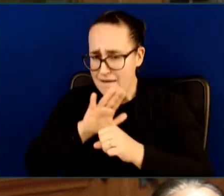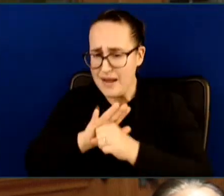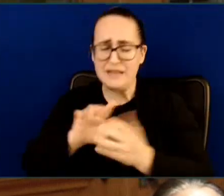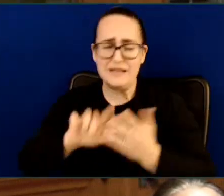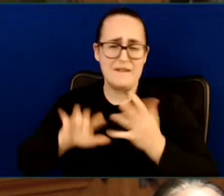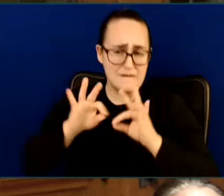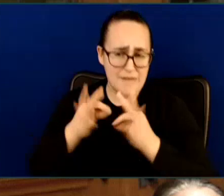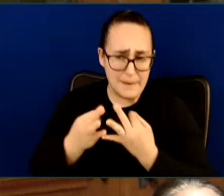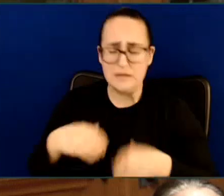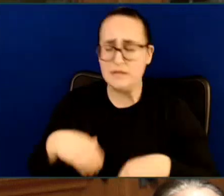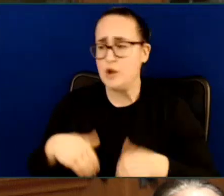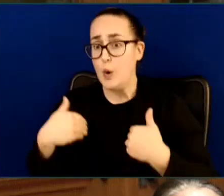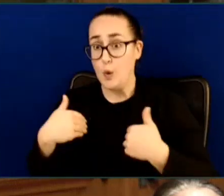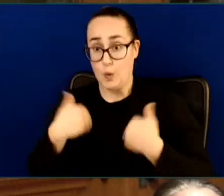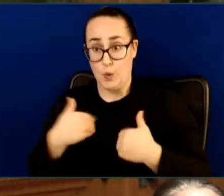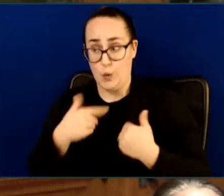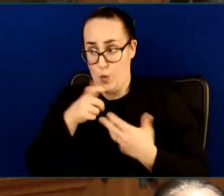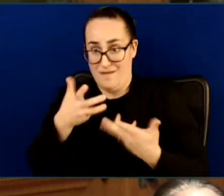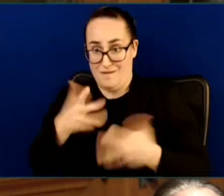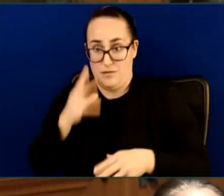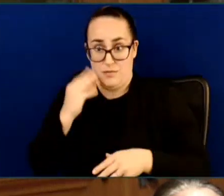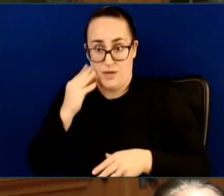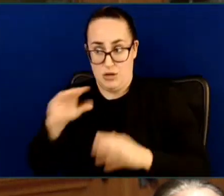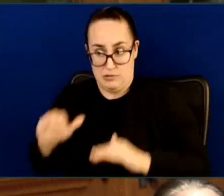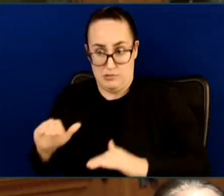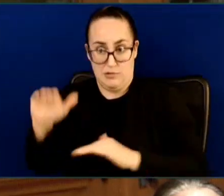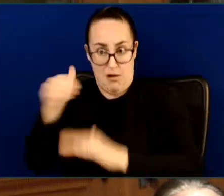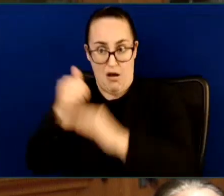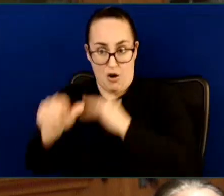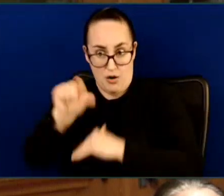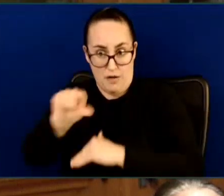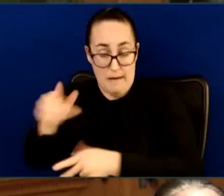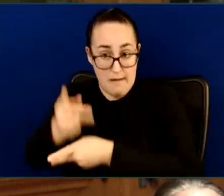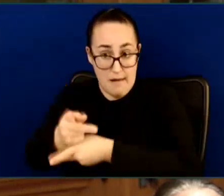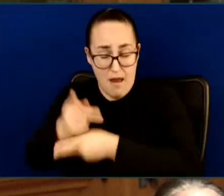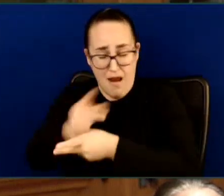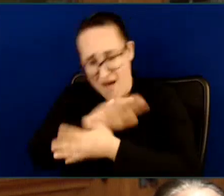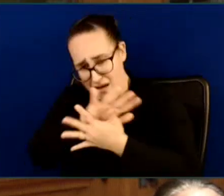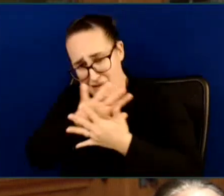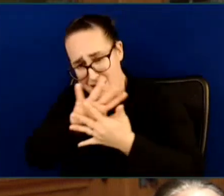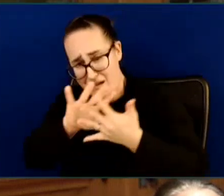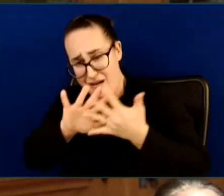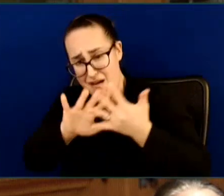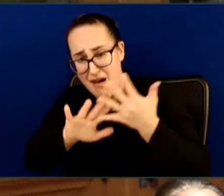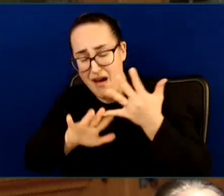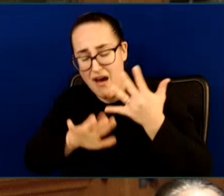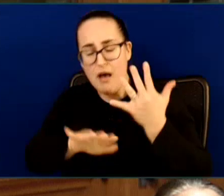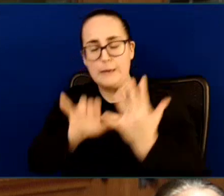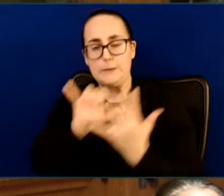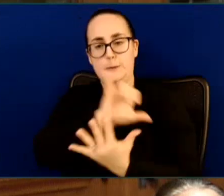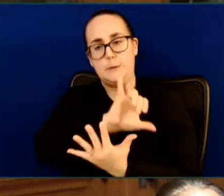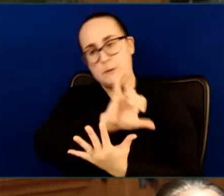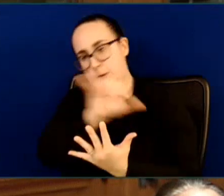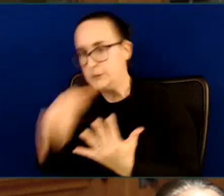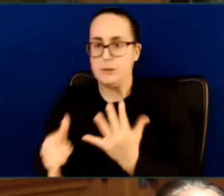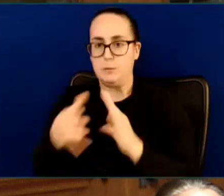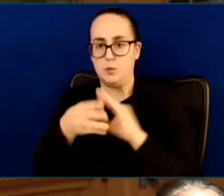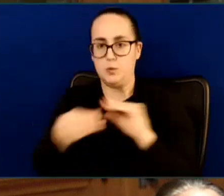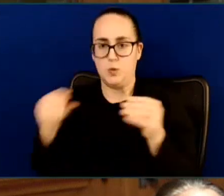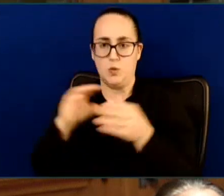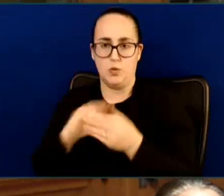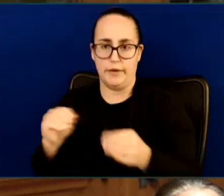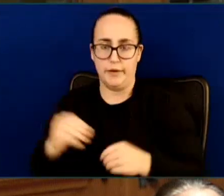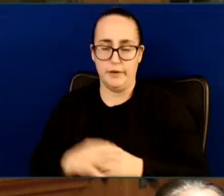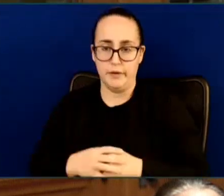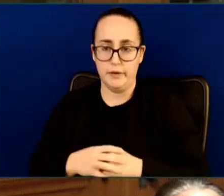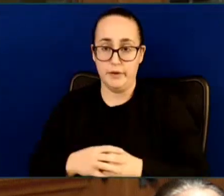with lived experiences, all of them paint the same picture, a system that is failing to protect